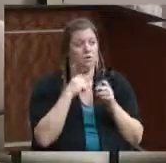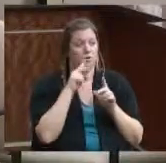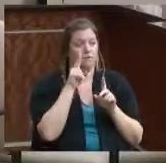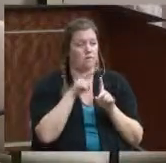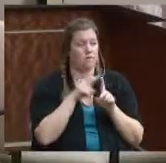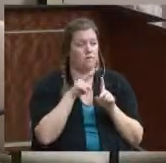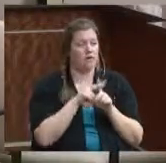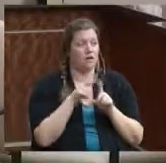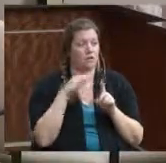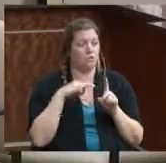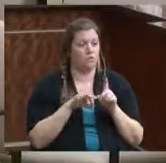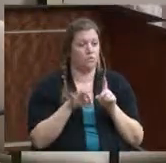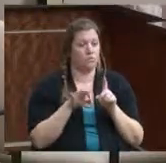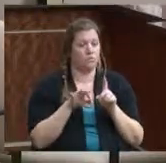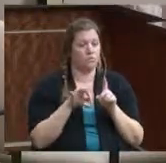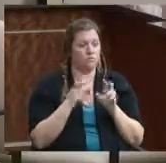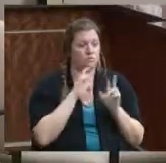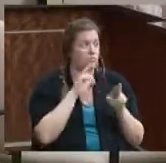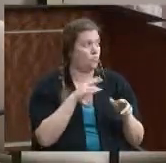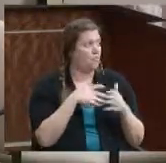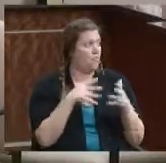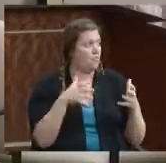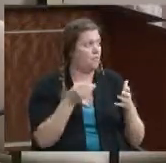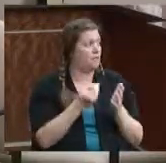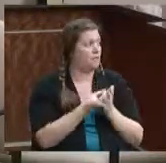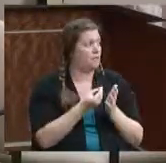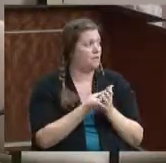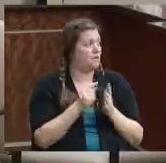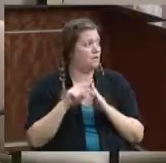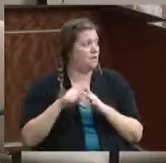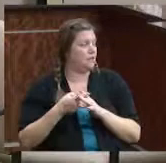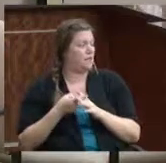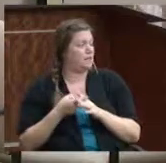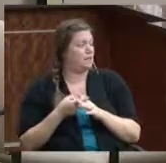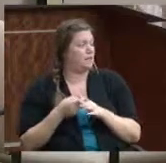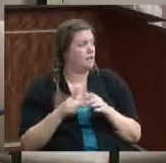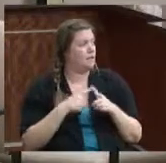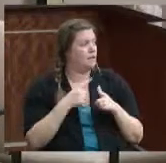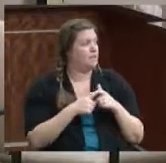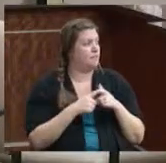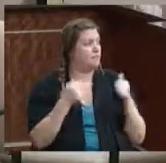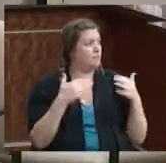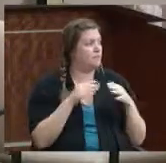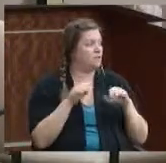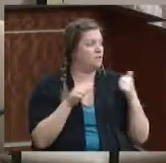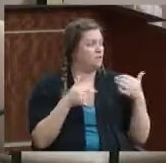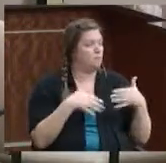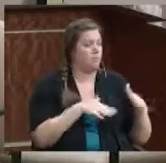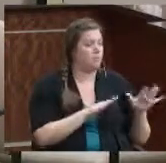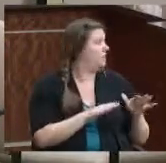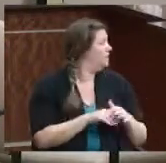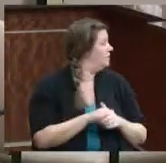a financial disclosure report that had a lot of money at the beginning of his campaign, and it might scare other people away.